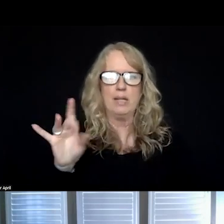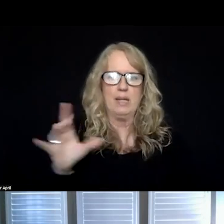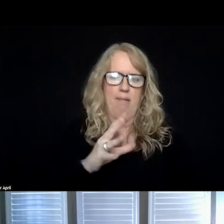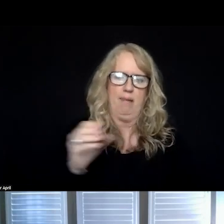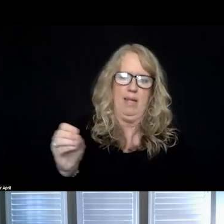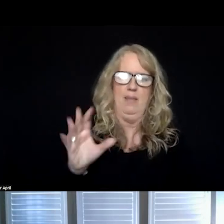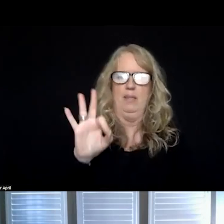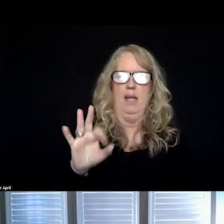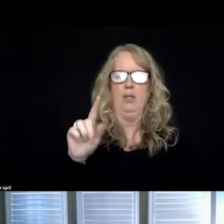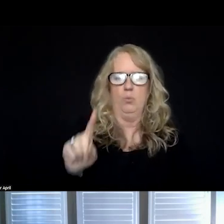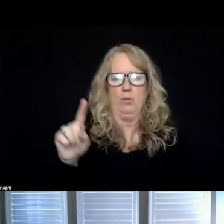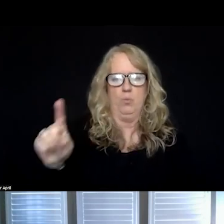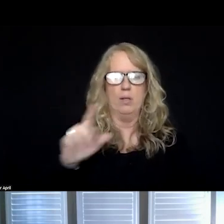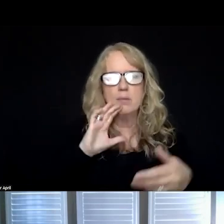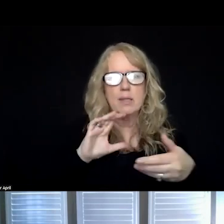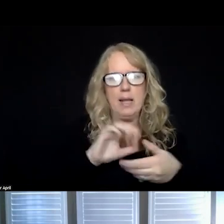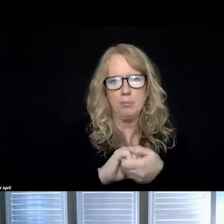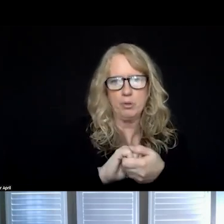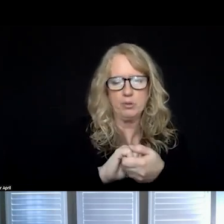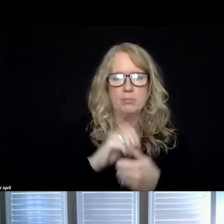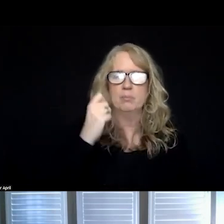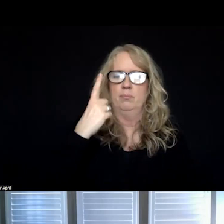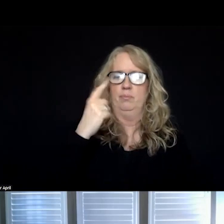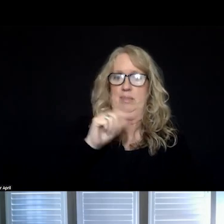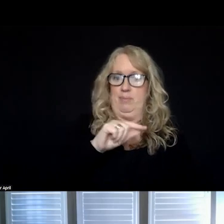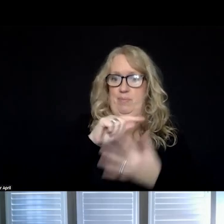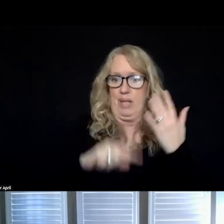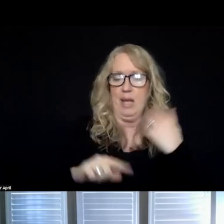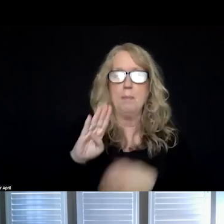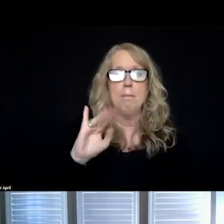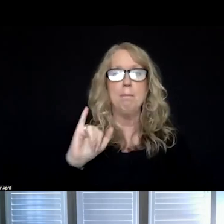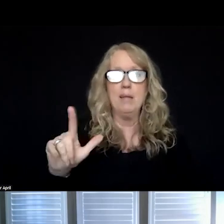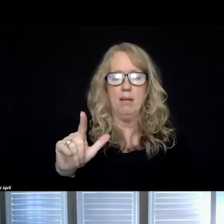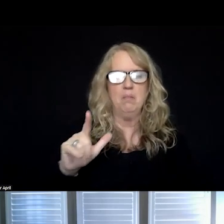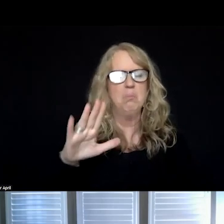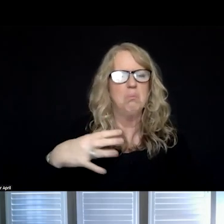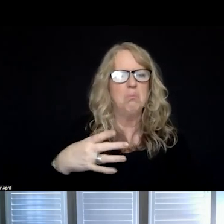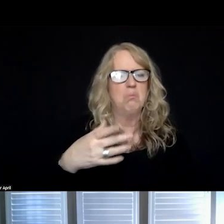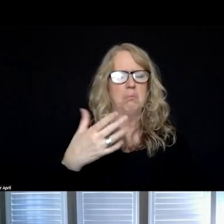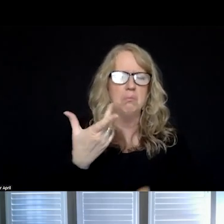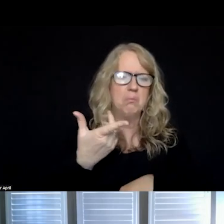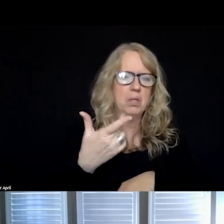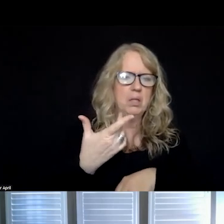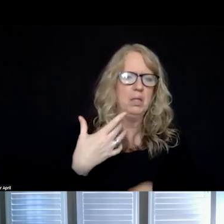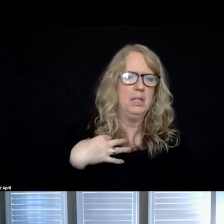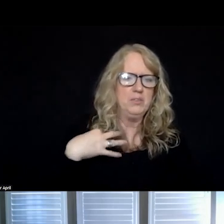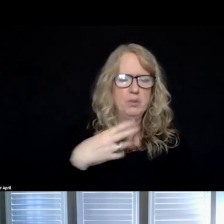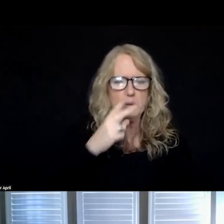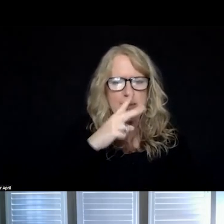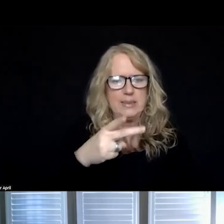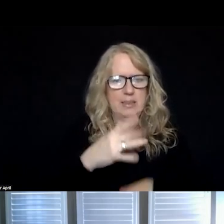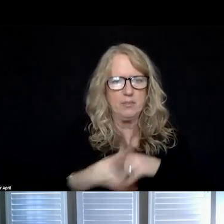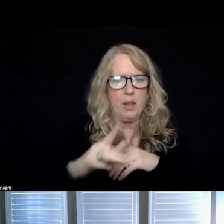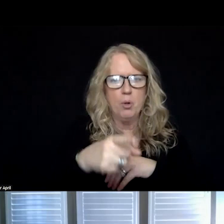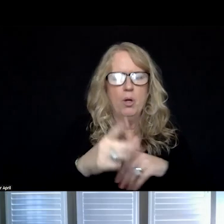911 collaboration. So the bill is available, and if you change the slide again, please, you'll see that you can find